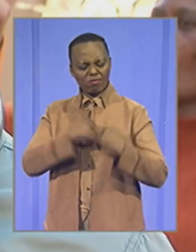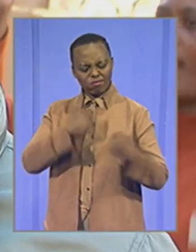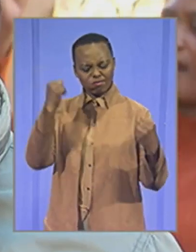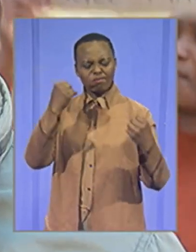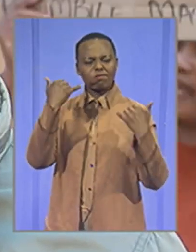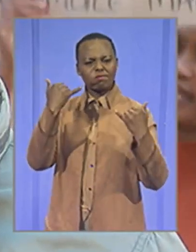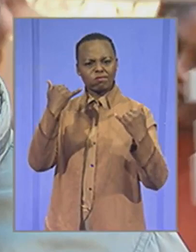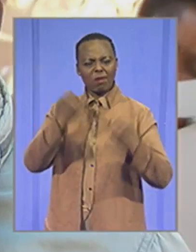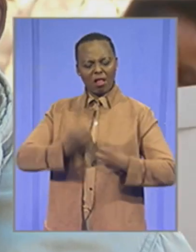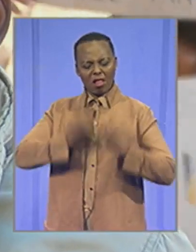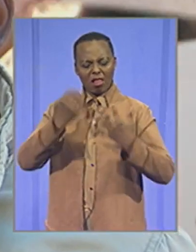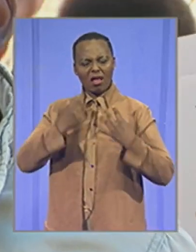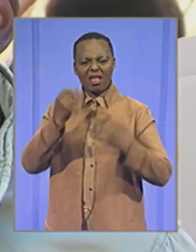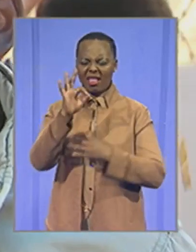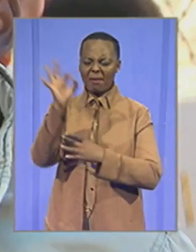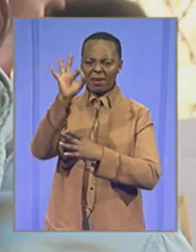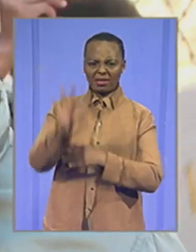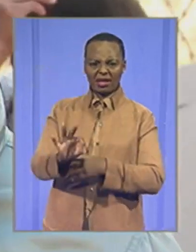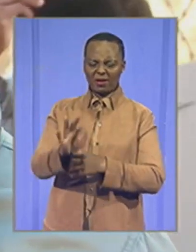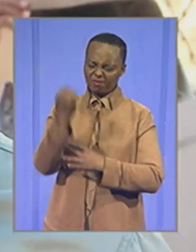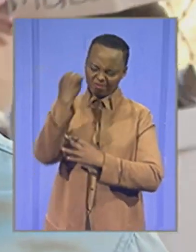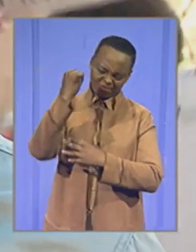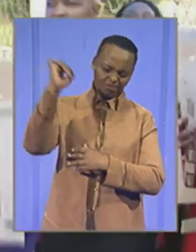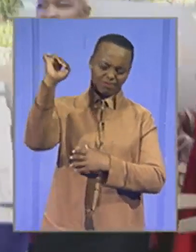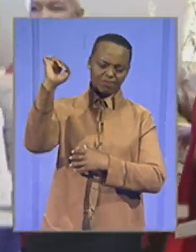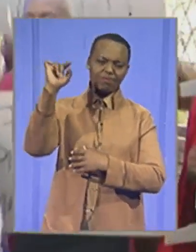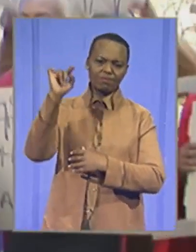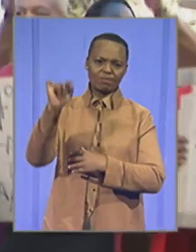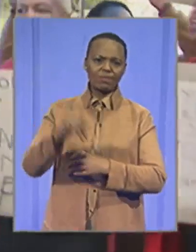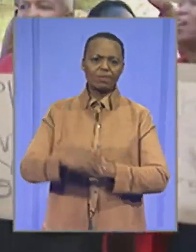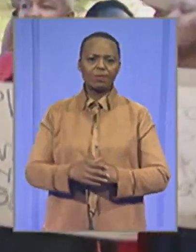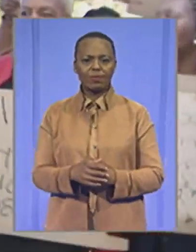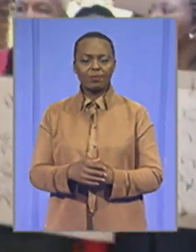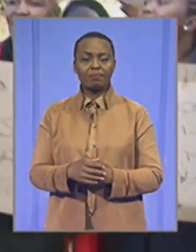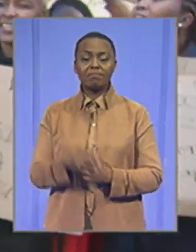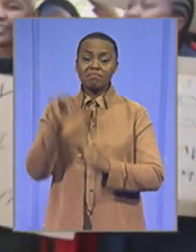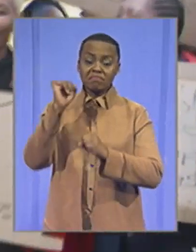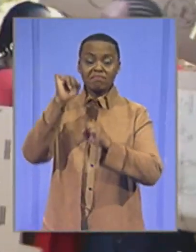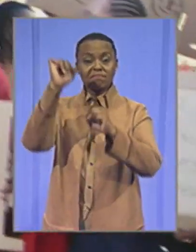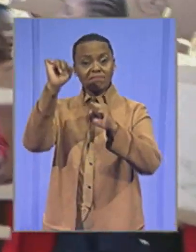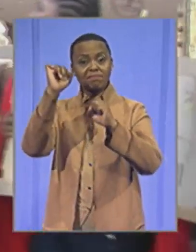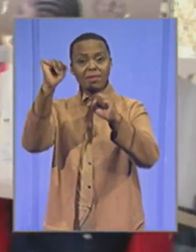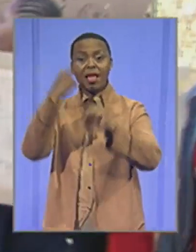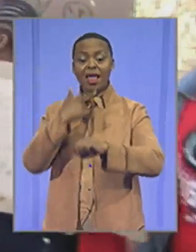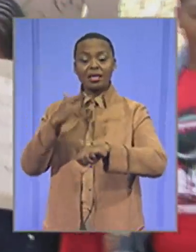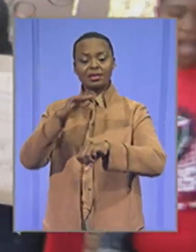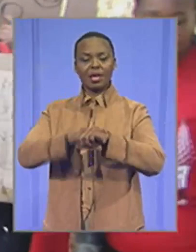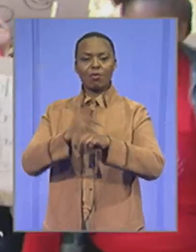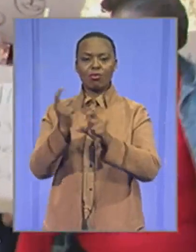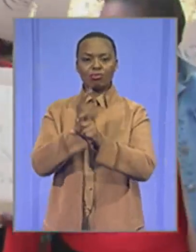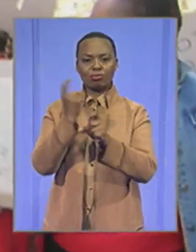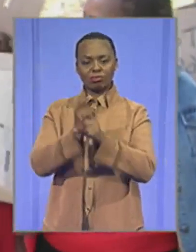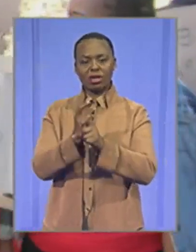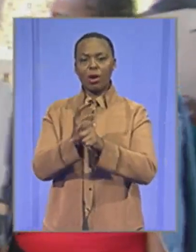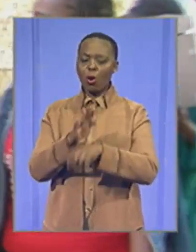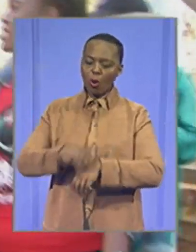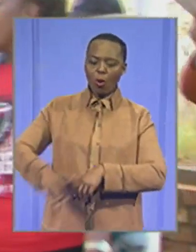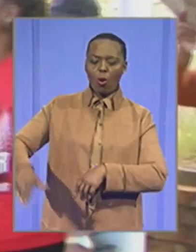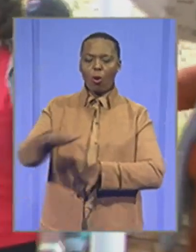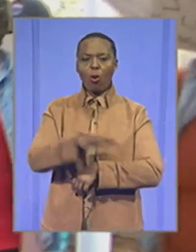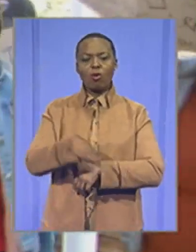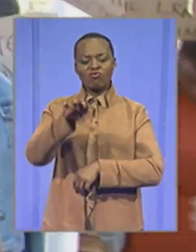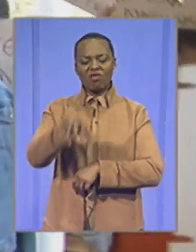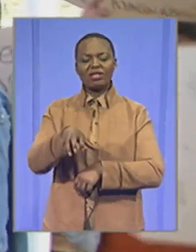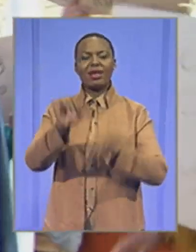enforced 3% that government wants to impose on workers. Ditshupetso tseno tsa nako ya dijo tsa motshegare di tshwerwe naga ka bophara,